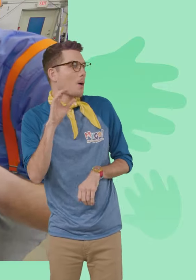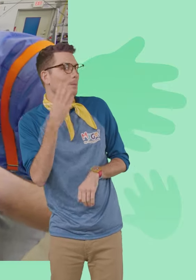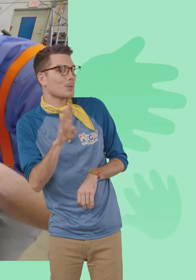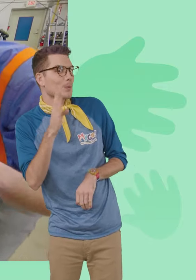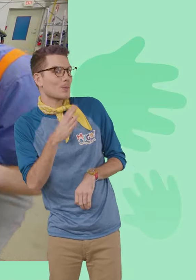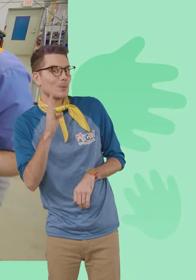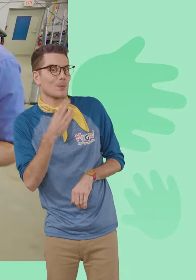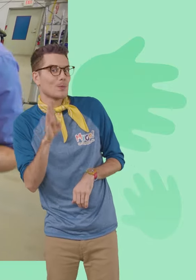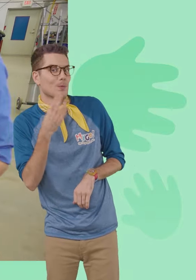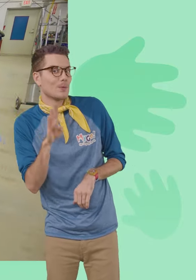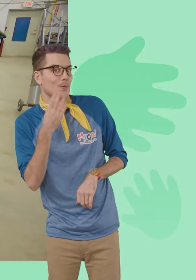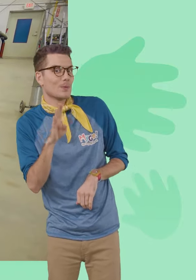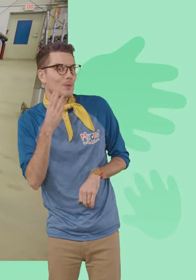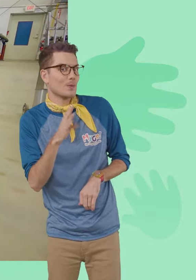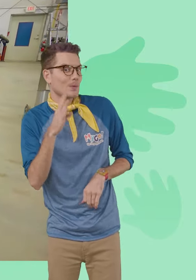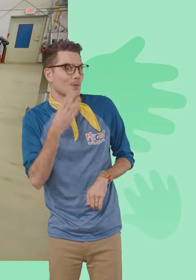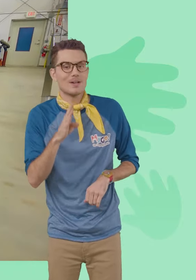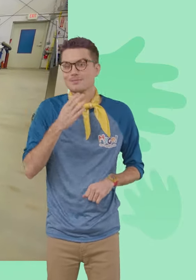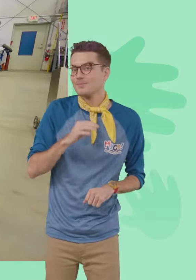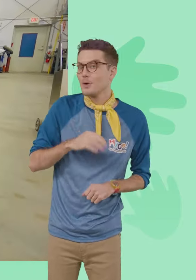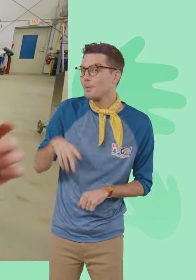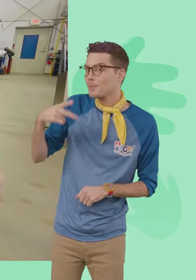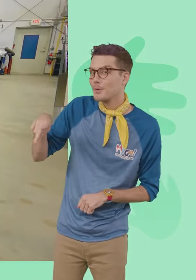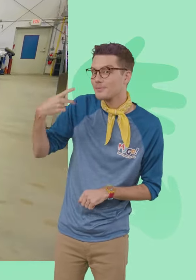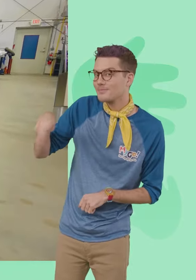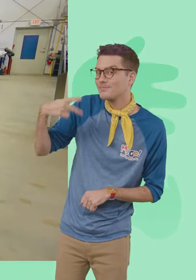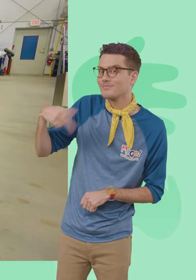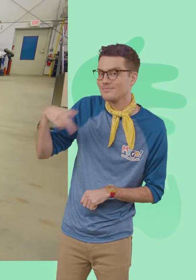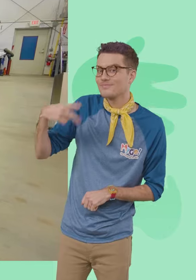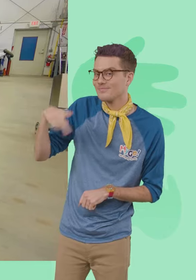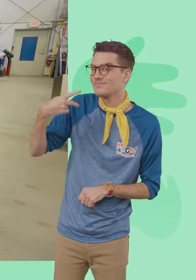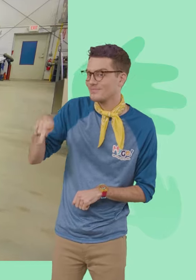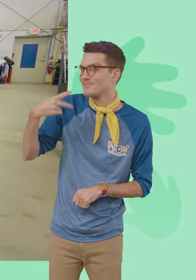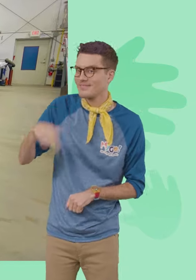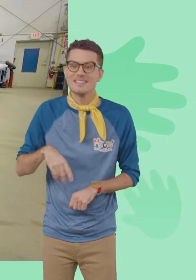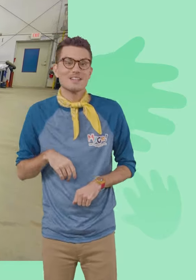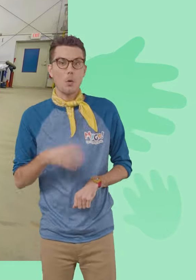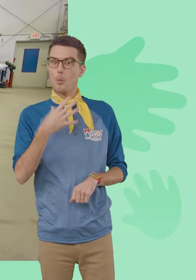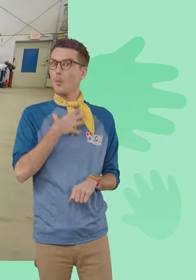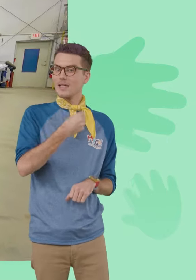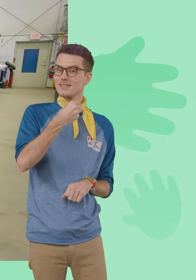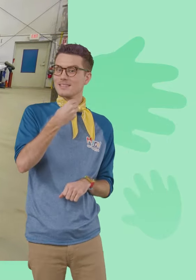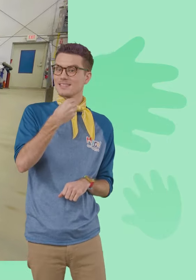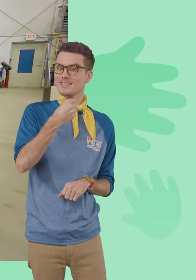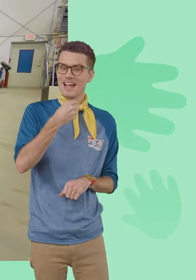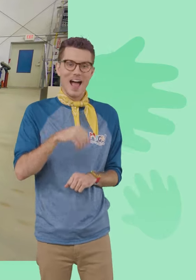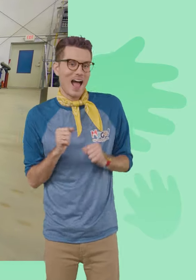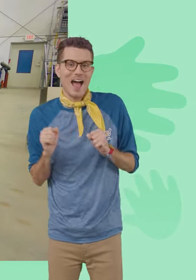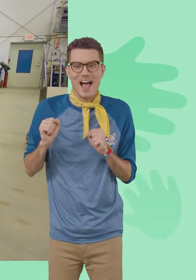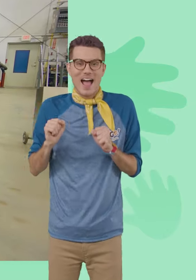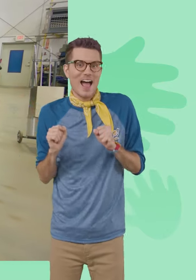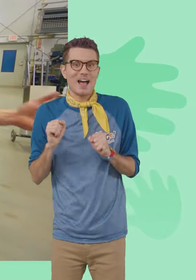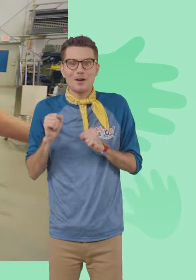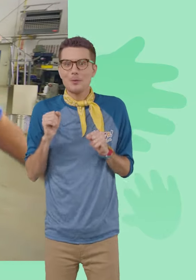blue, and looks like we have some purple. Can't forget about white. That is so